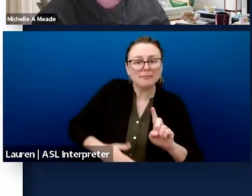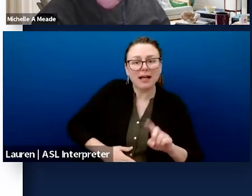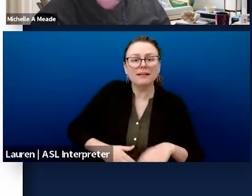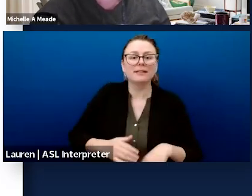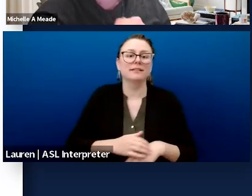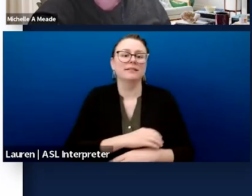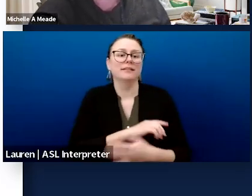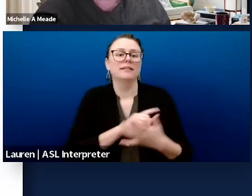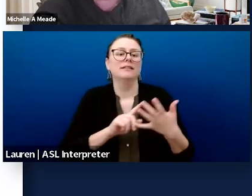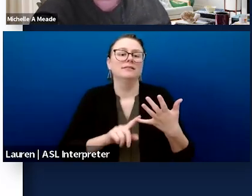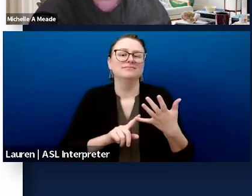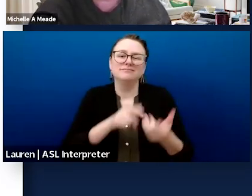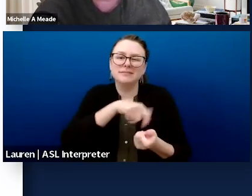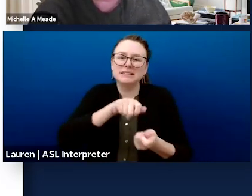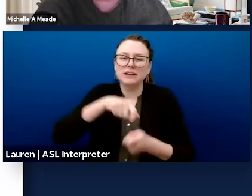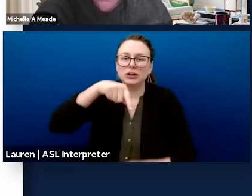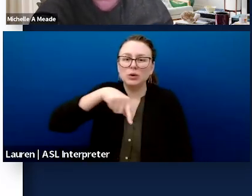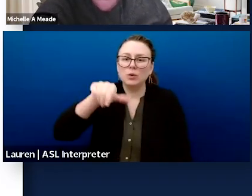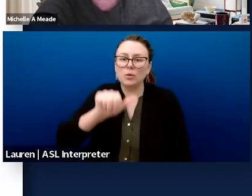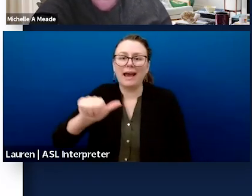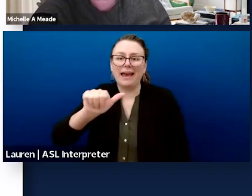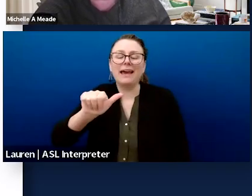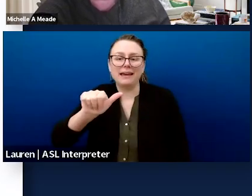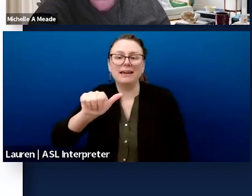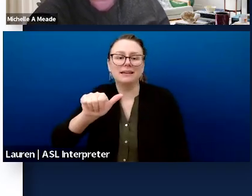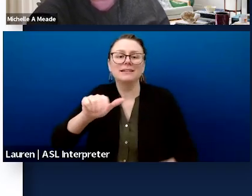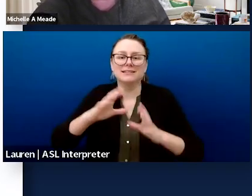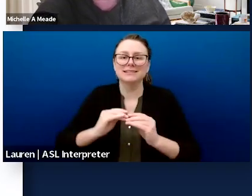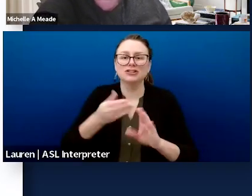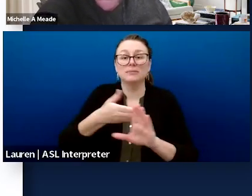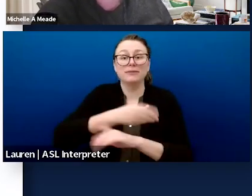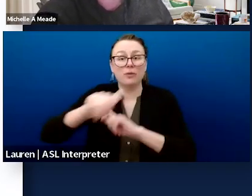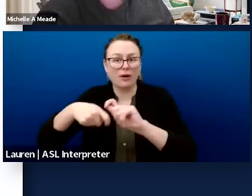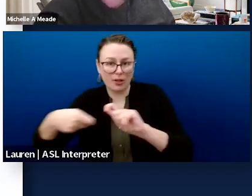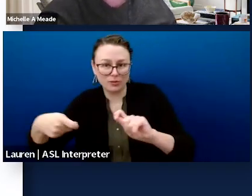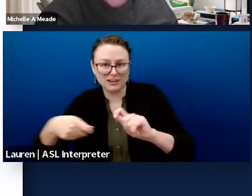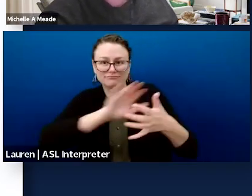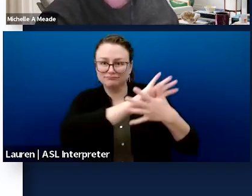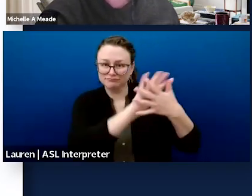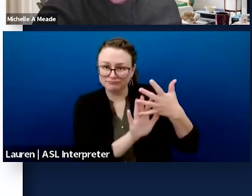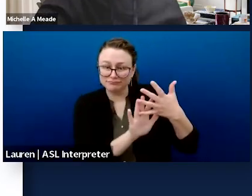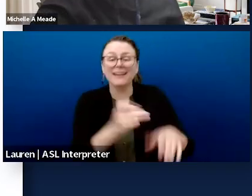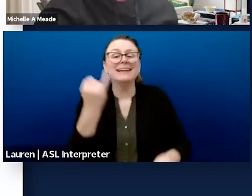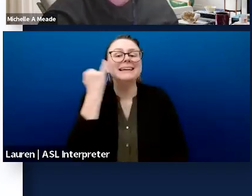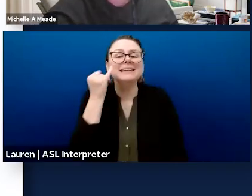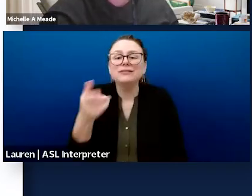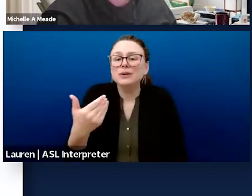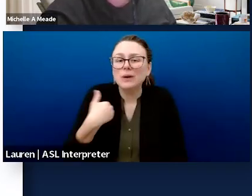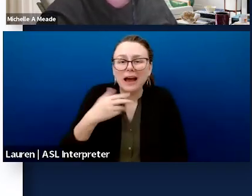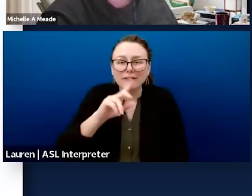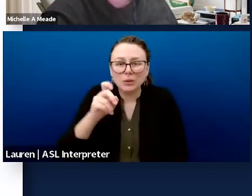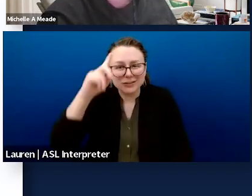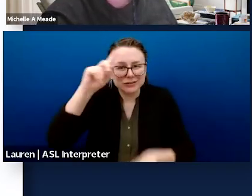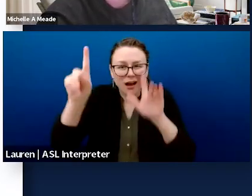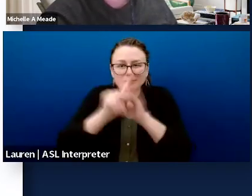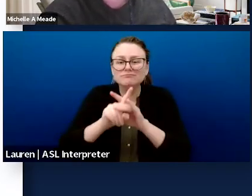on to a specific question and answer sessions, and then the closing. However, anytime you do have a question, please put